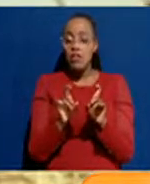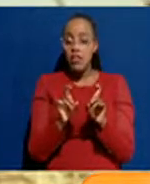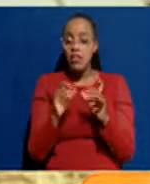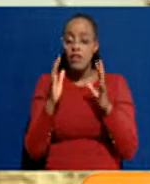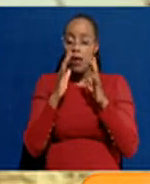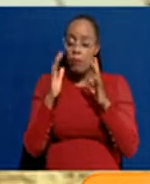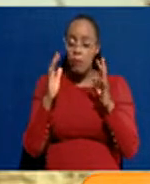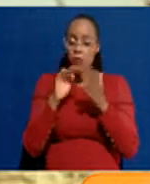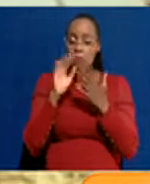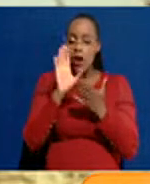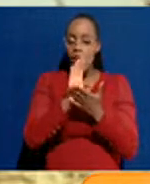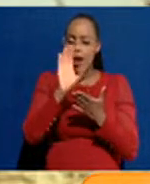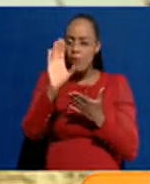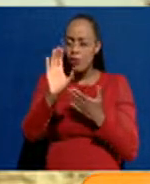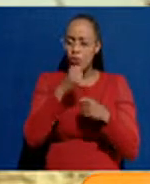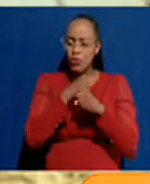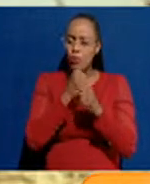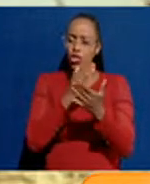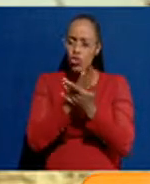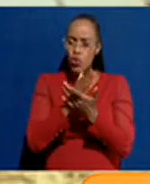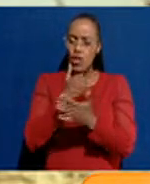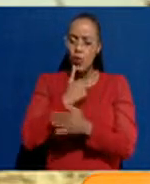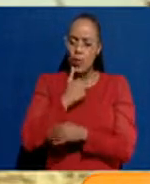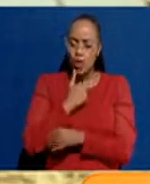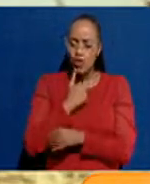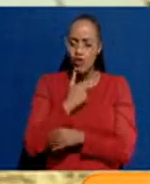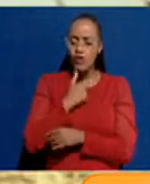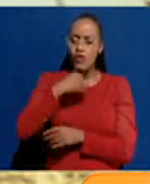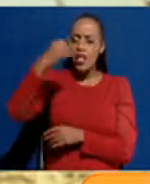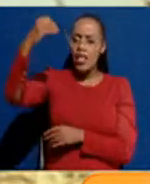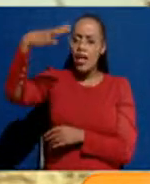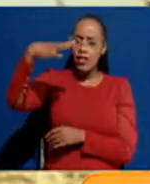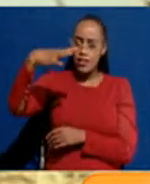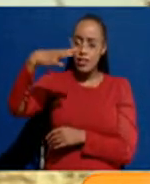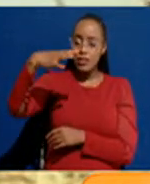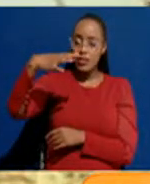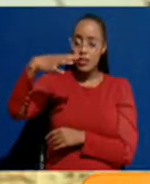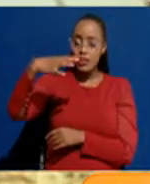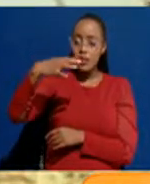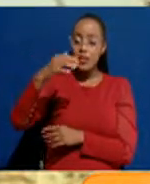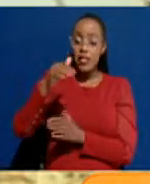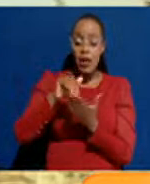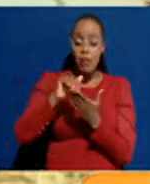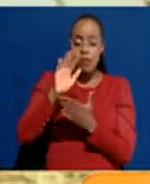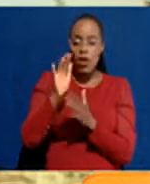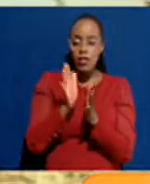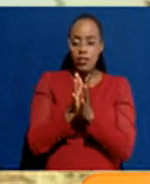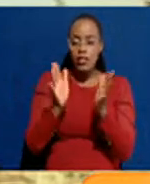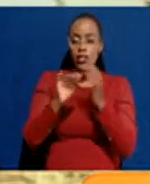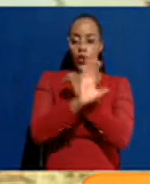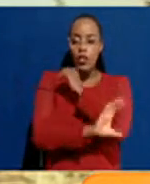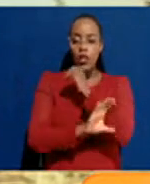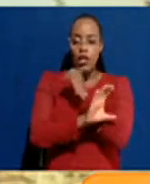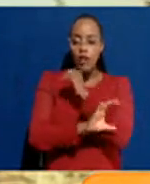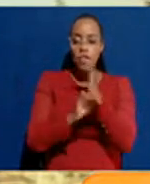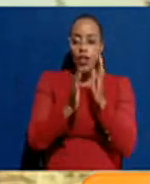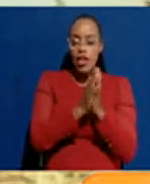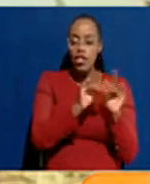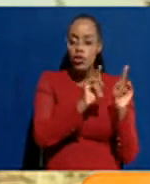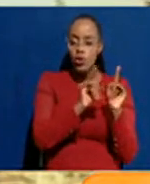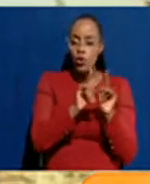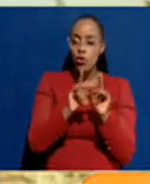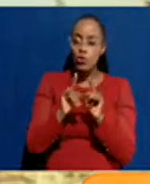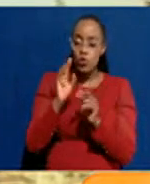capital to ensure there is light in a much wider country? And indeed, it will